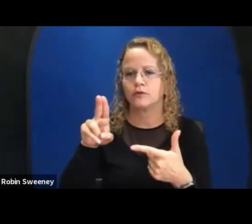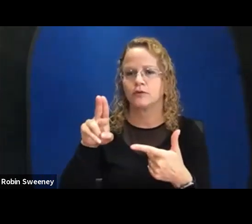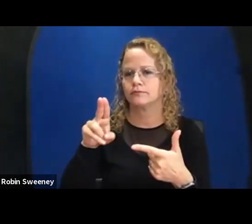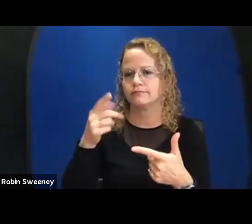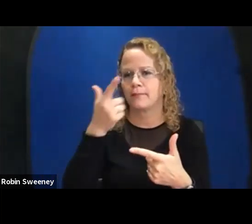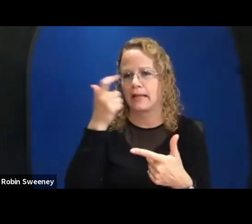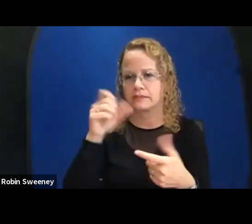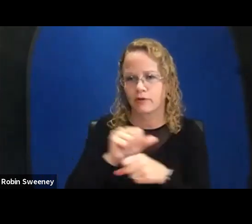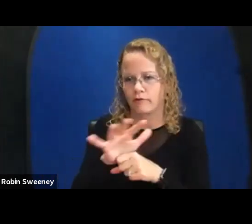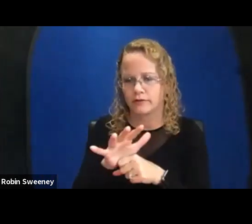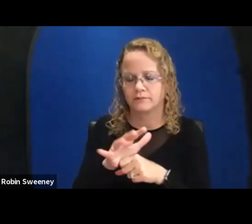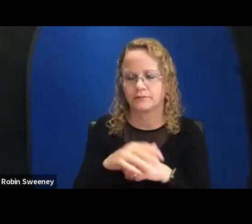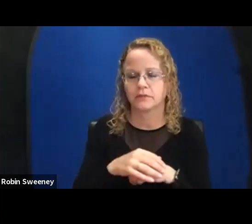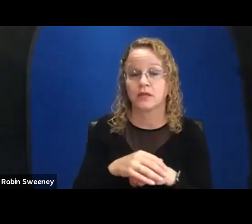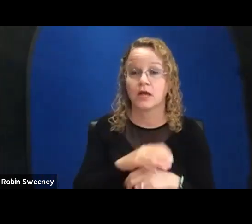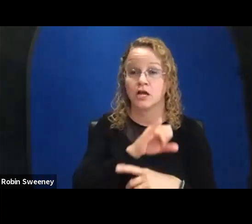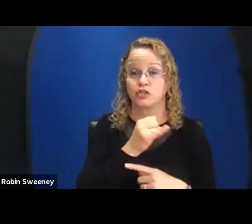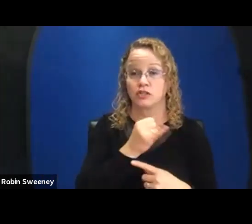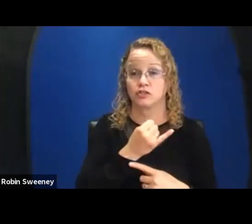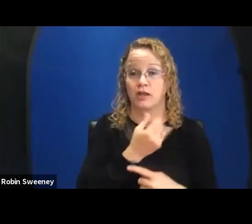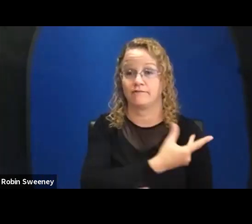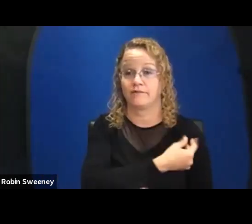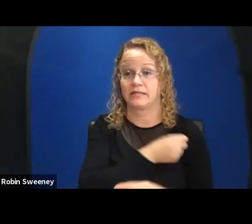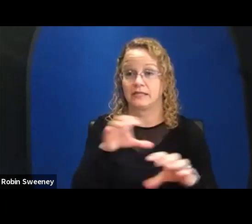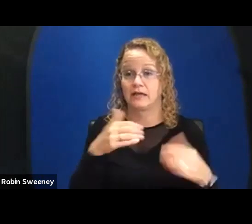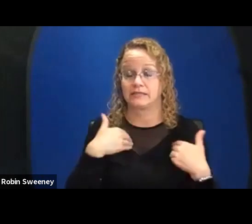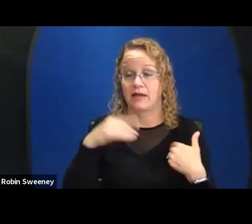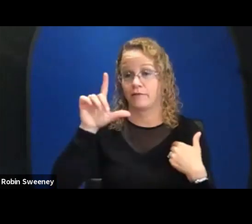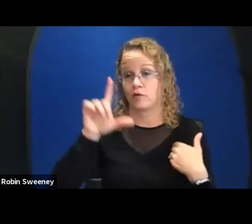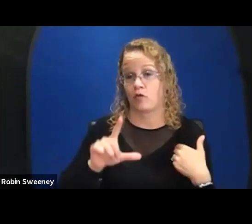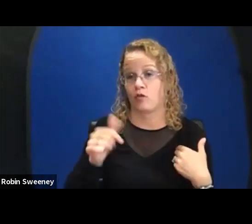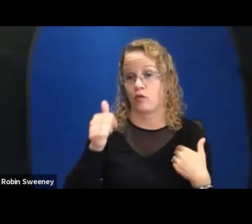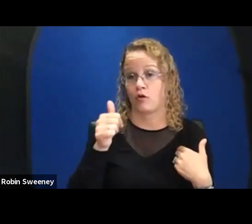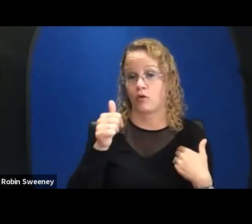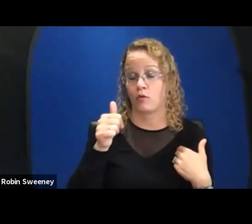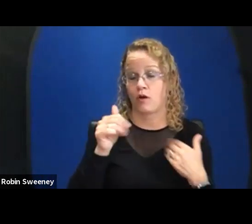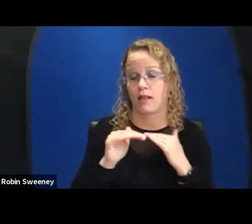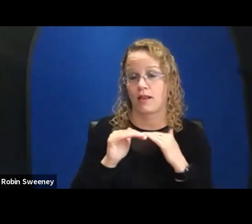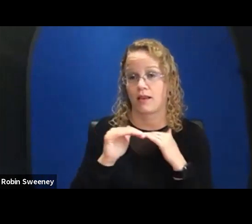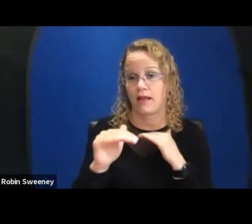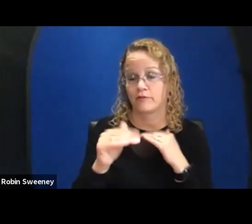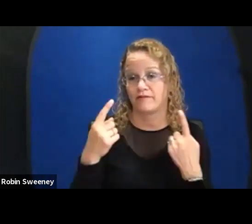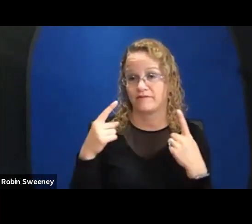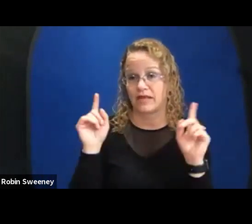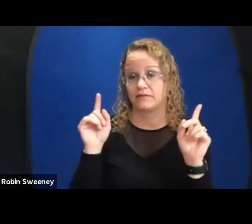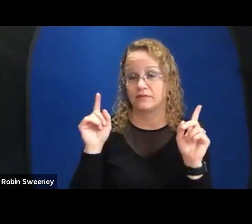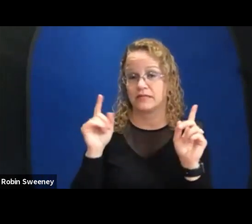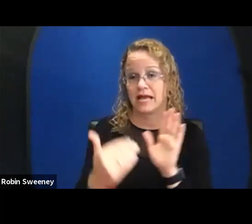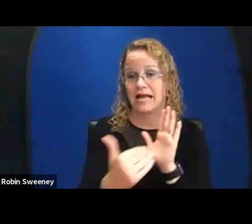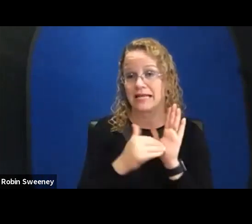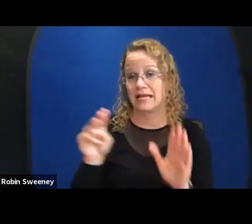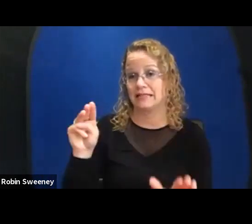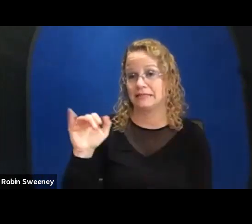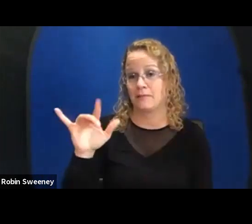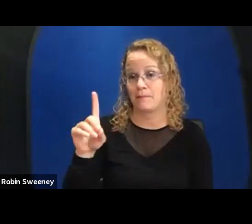COVID. Now, the Johnson & Johnson vaccine does have a lower level of effectiveness against mild cases